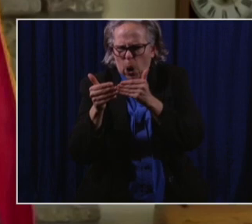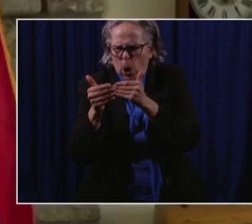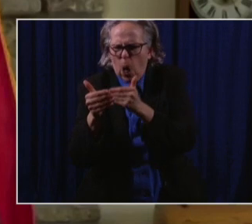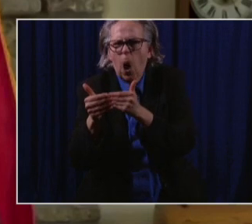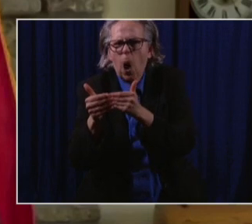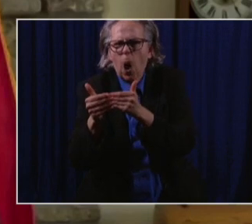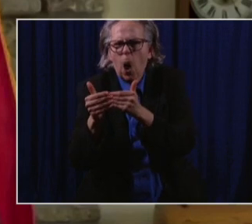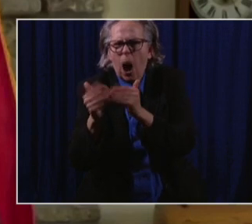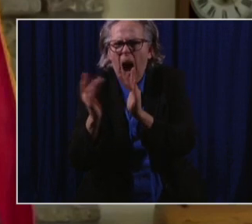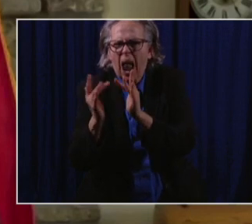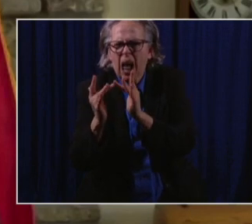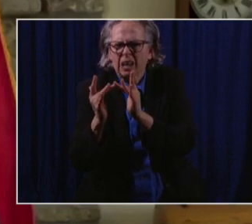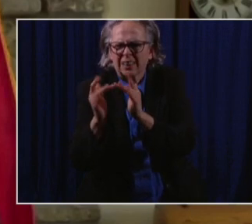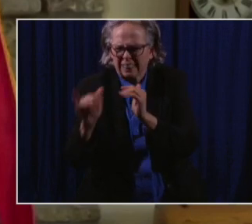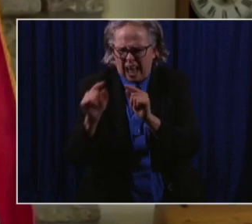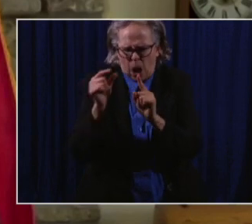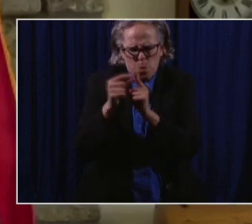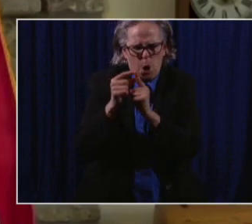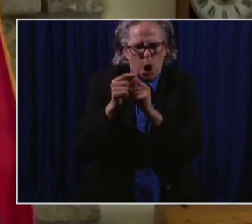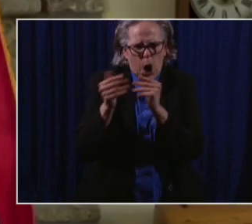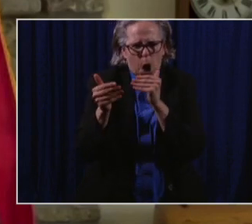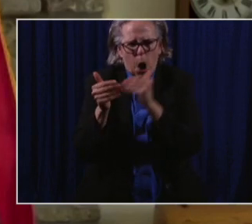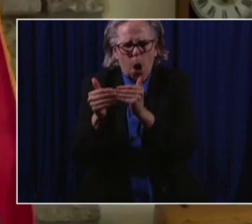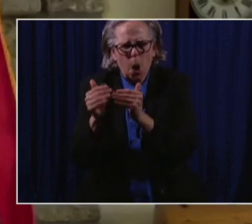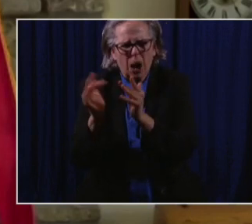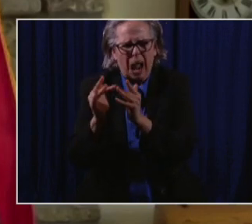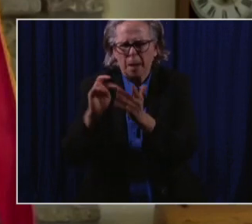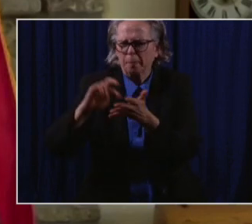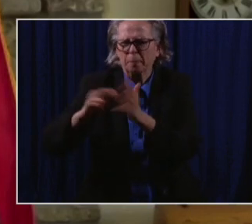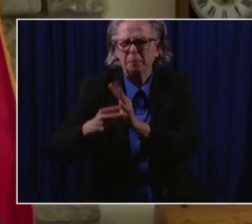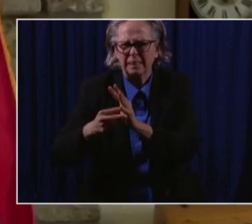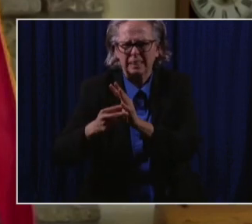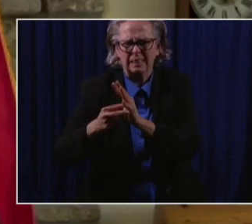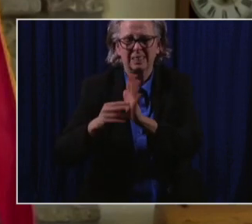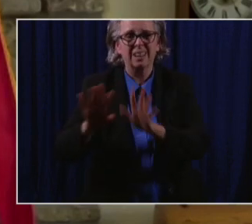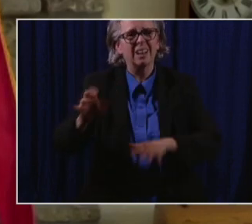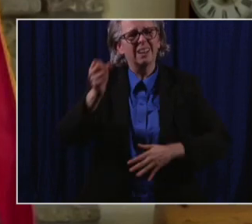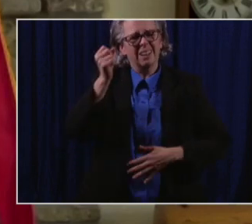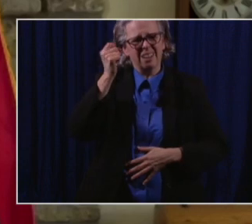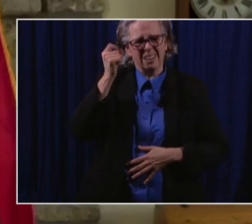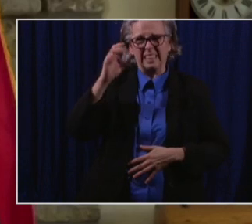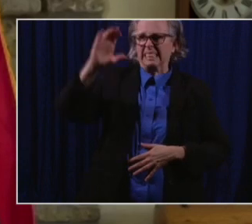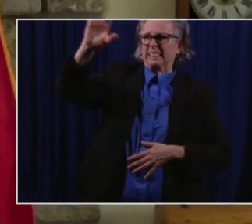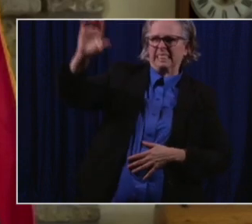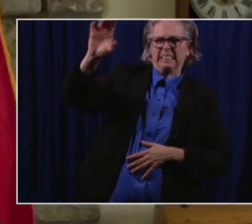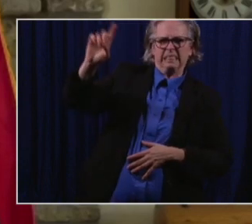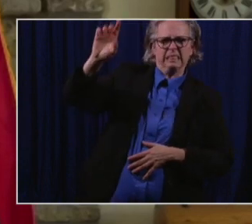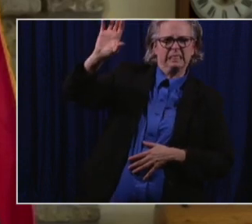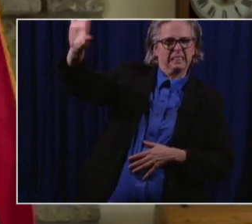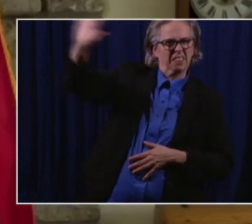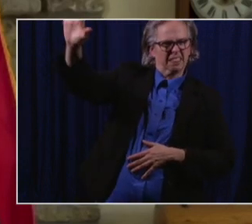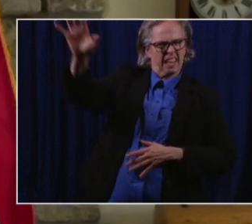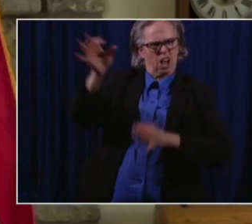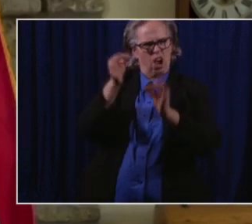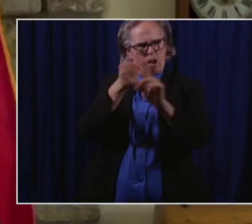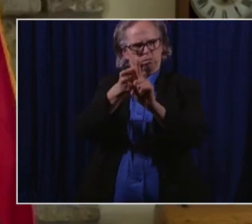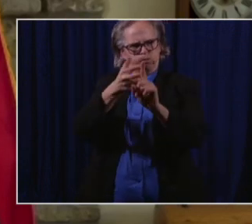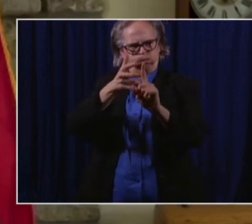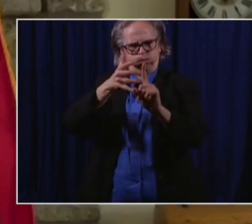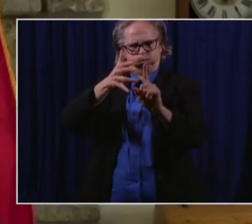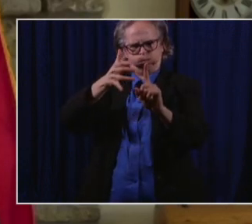is guidance from the CDC. So you might have a young person who is in class, let's say a high school